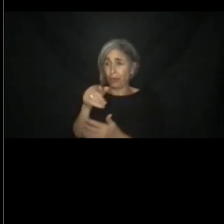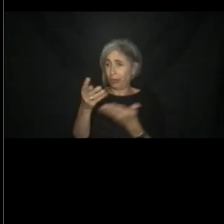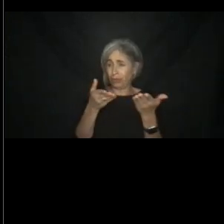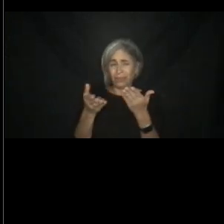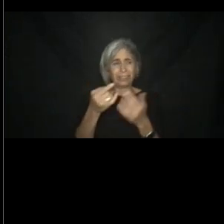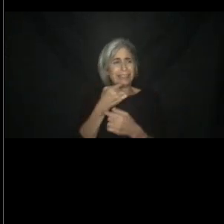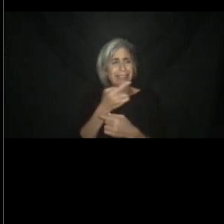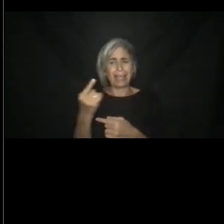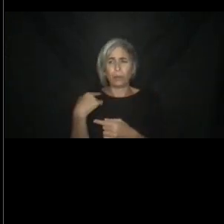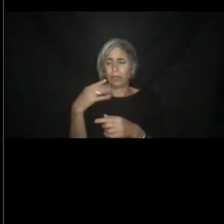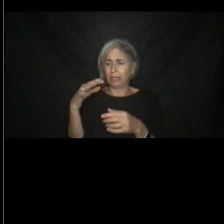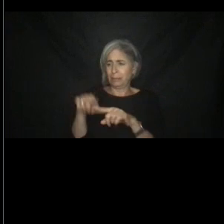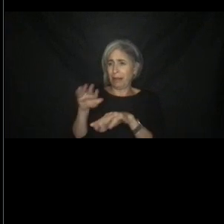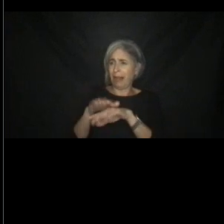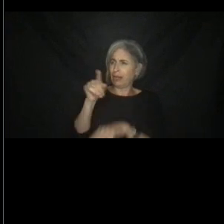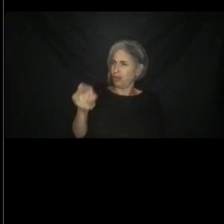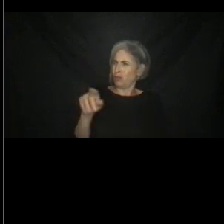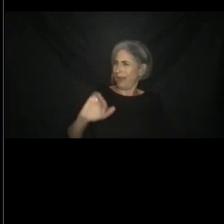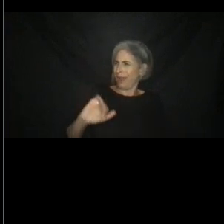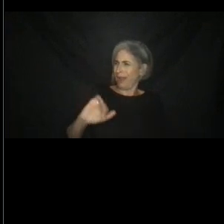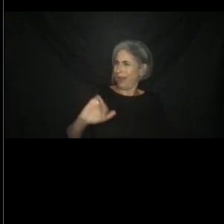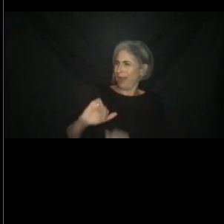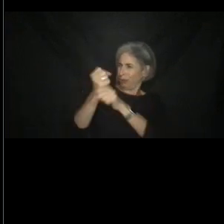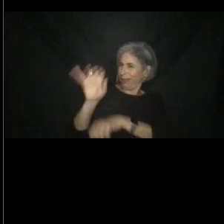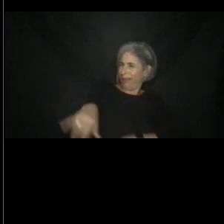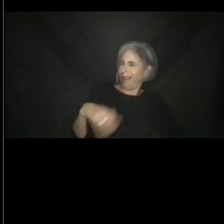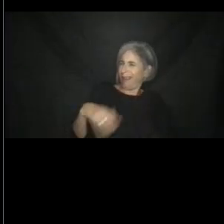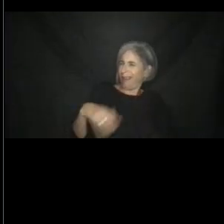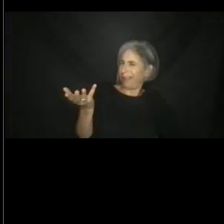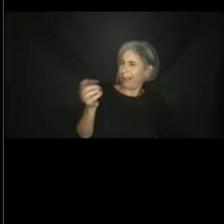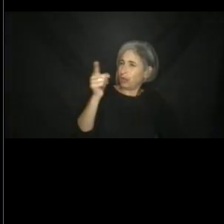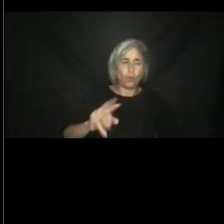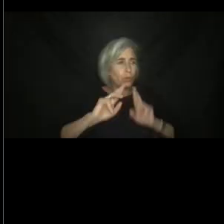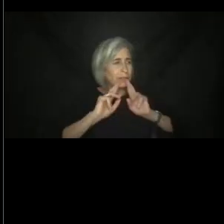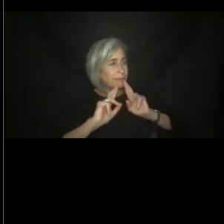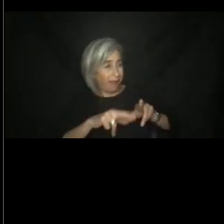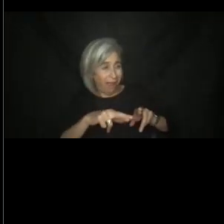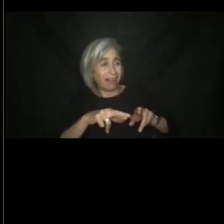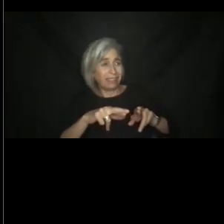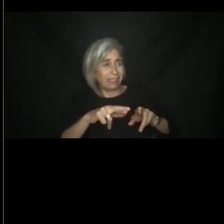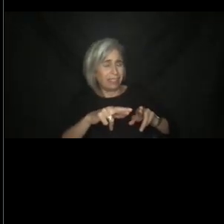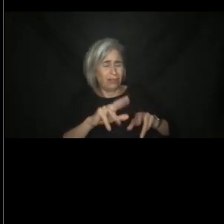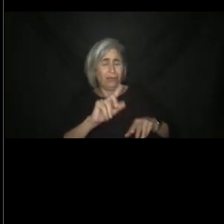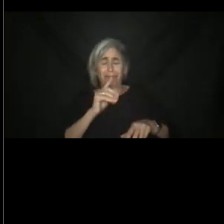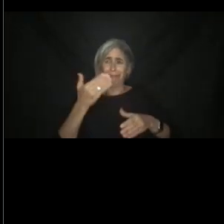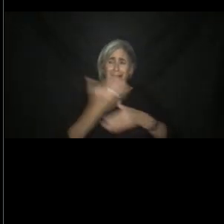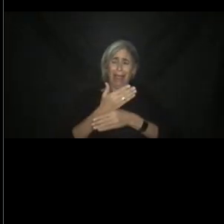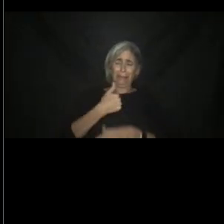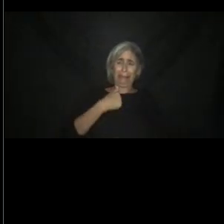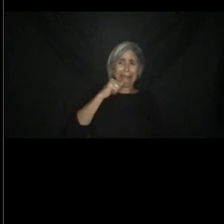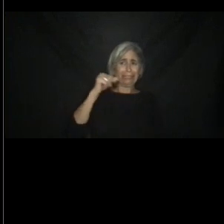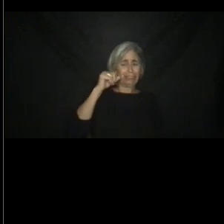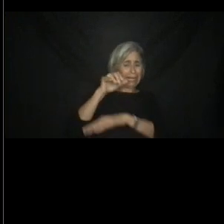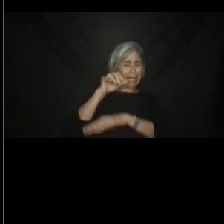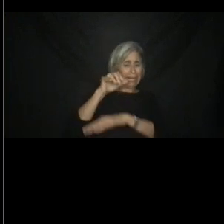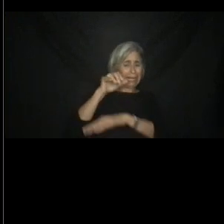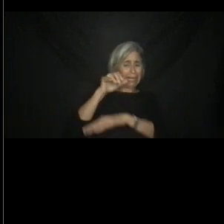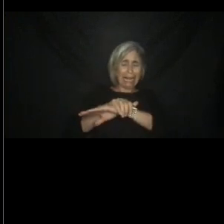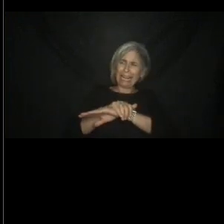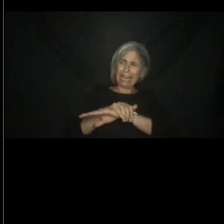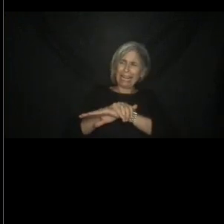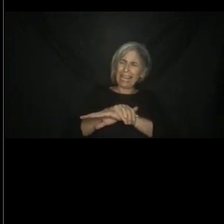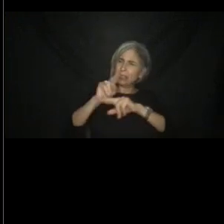said, we can count on you? And your response that really bothered me last night, and I had to